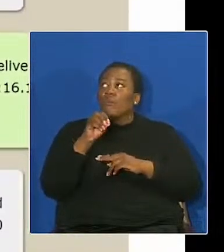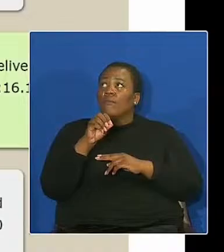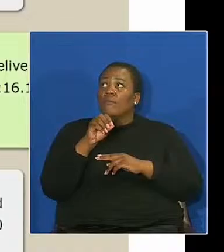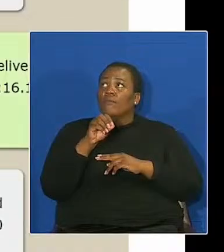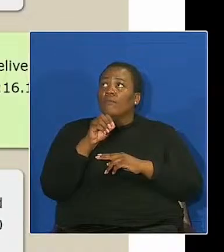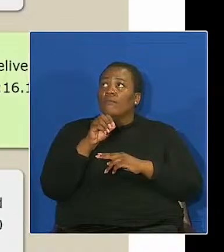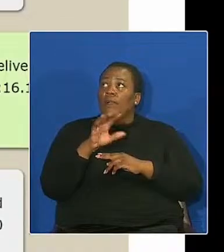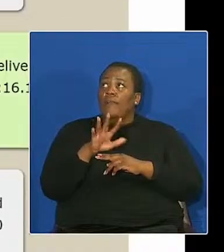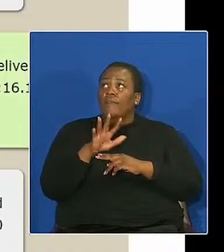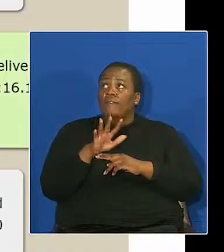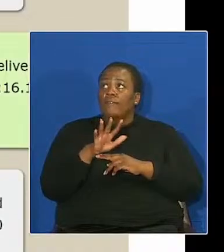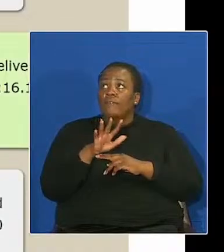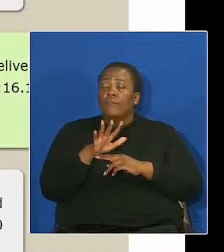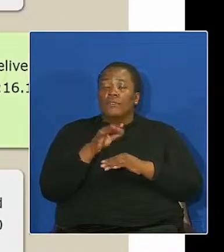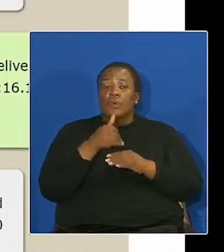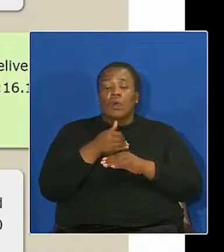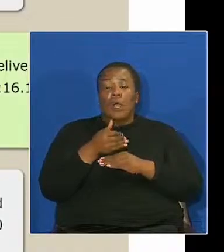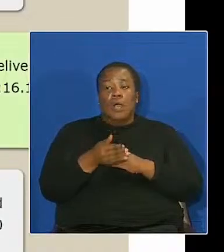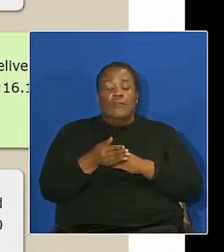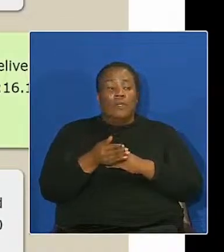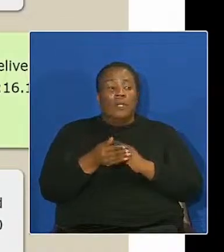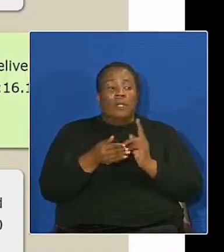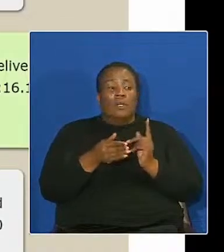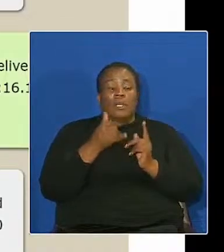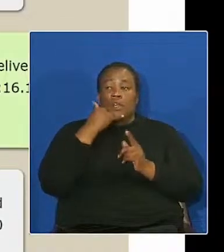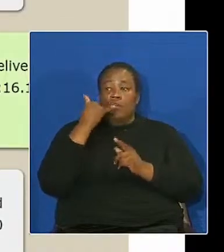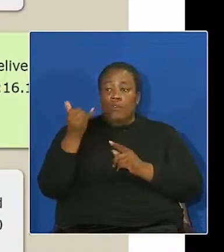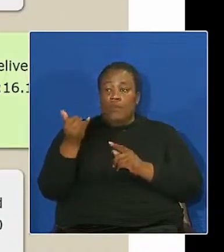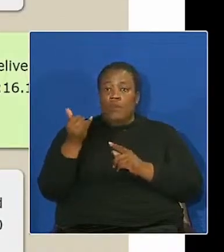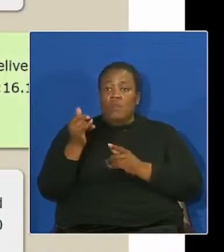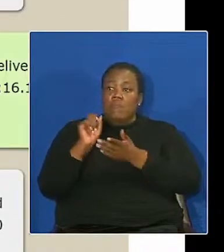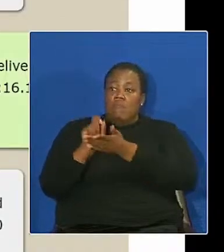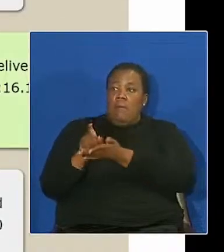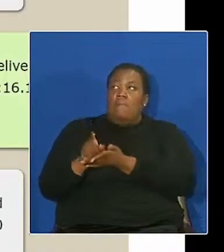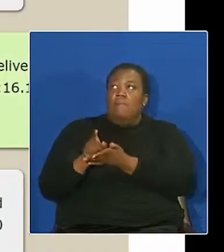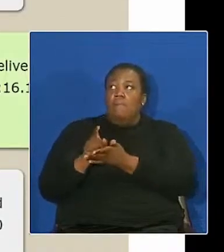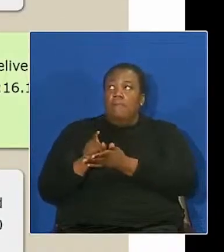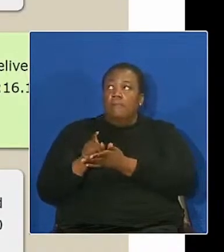after that call, it's followed by a message